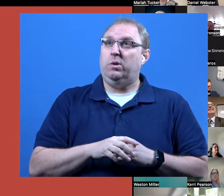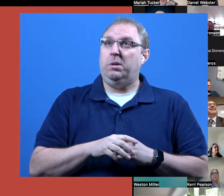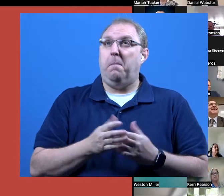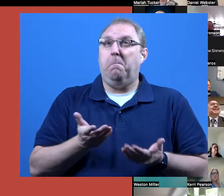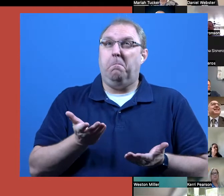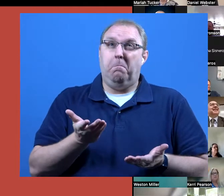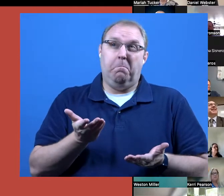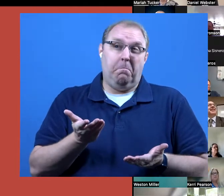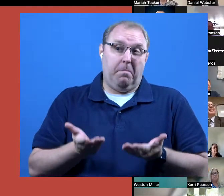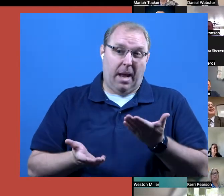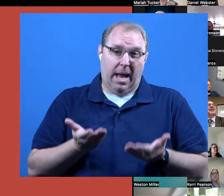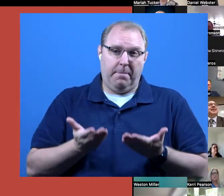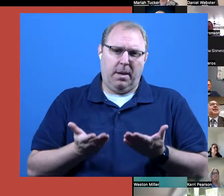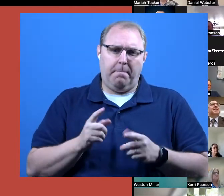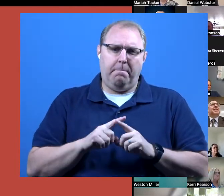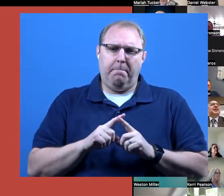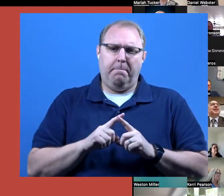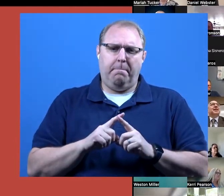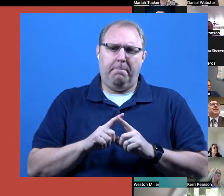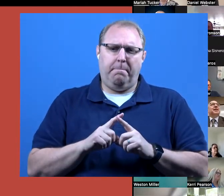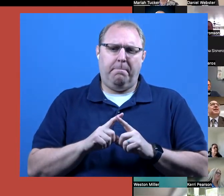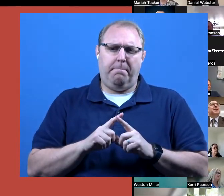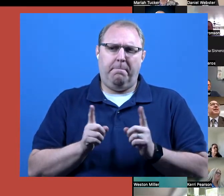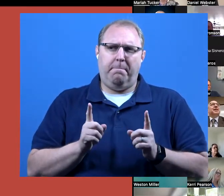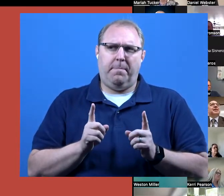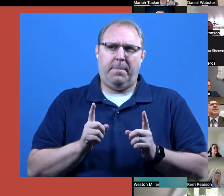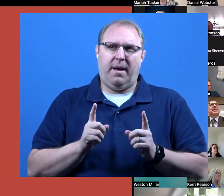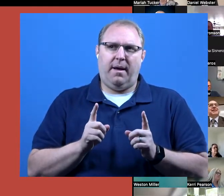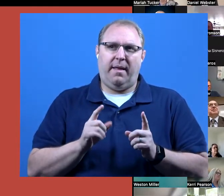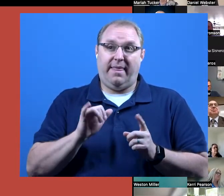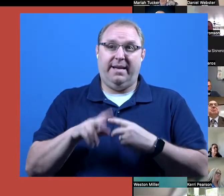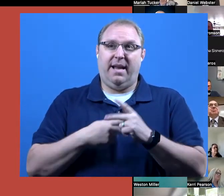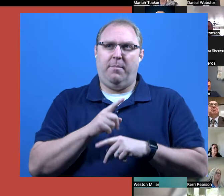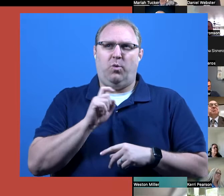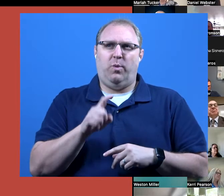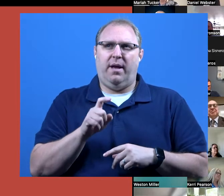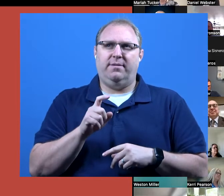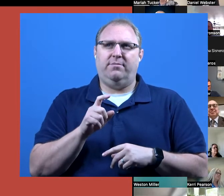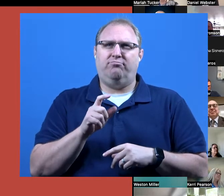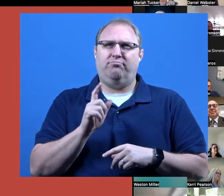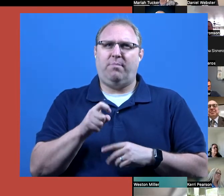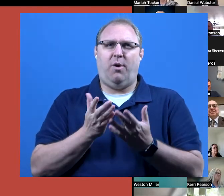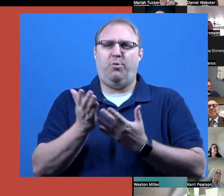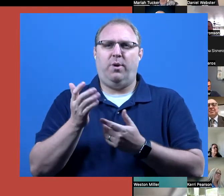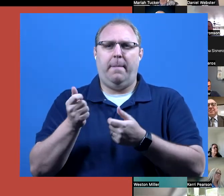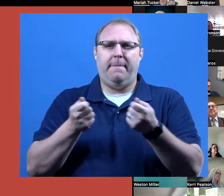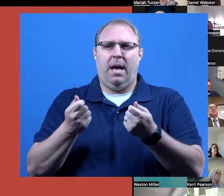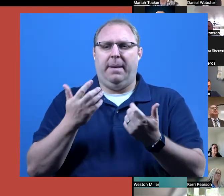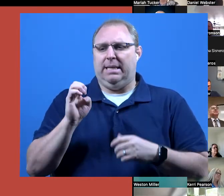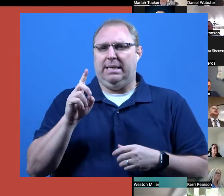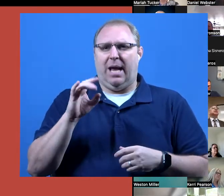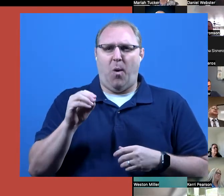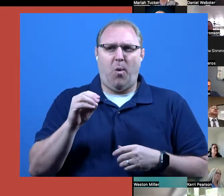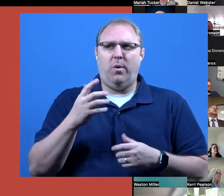by your management and probably EDO, worked with Armand, to then speak with division director, our